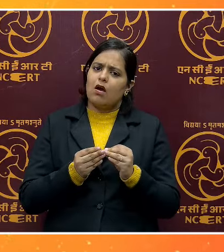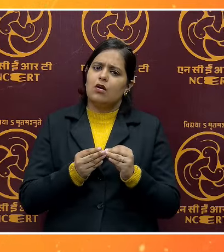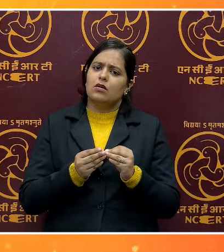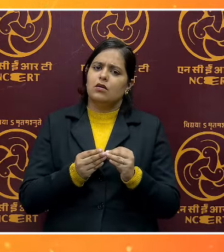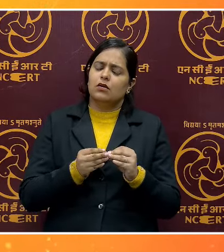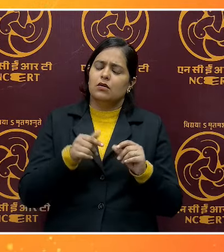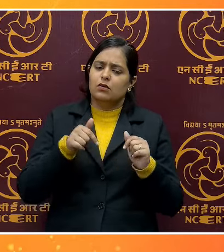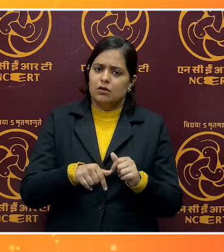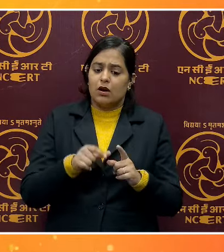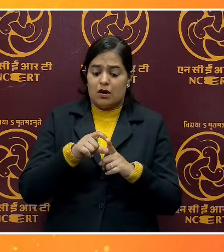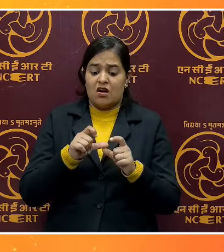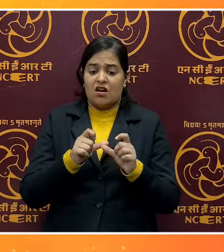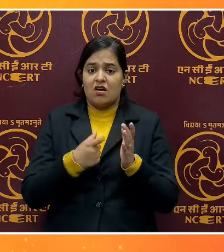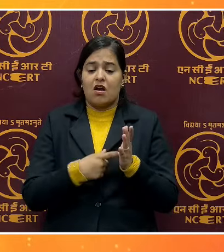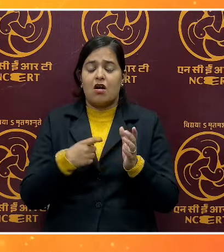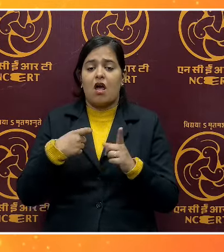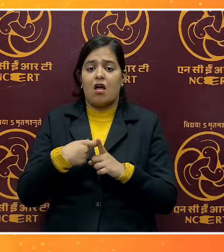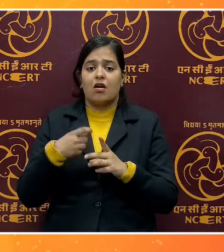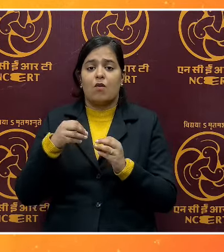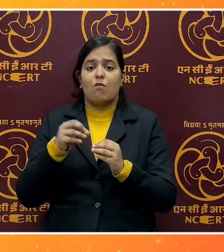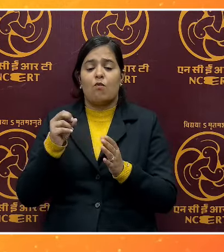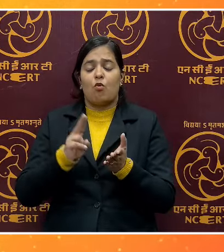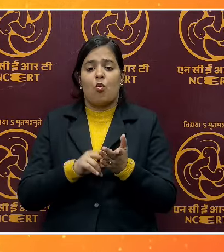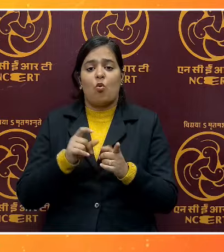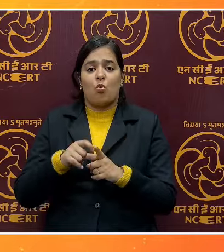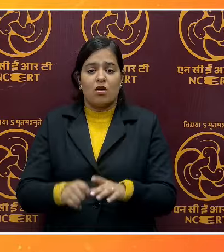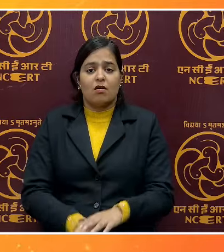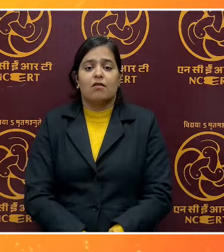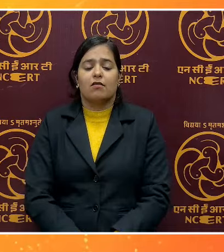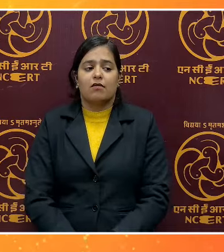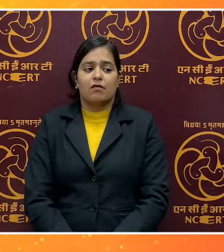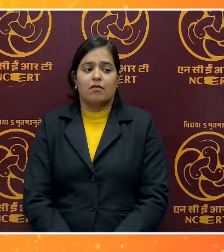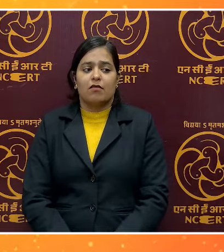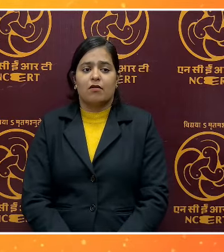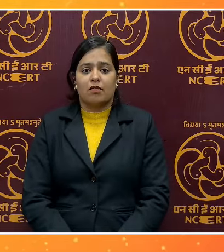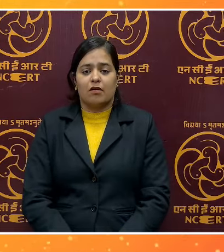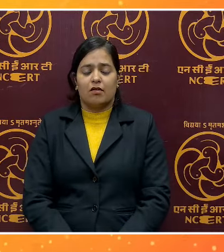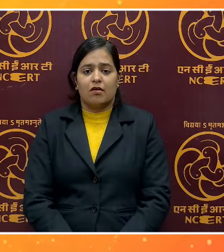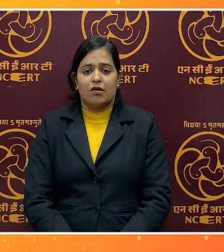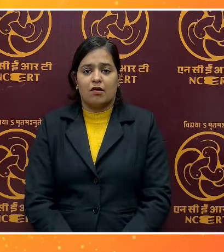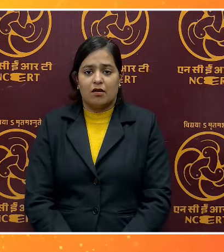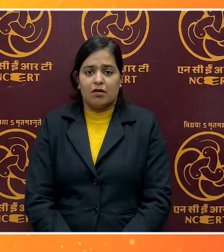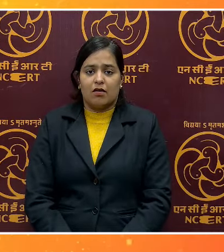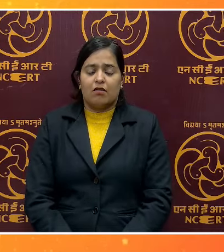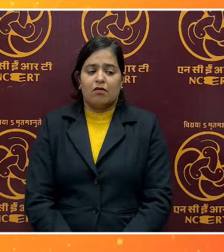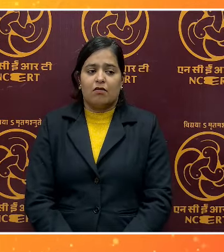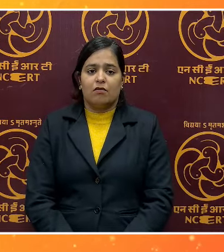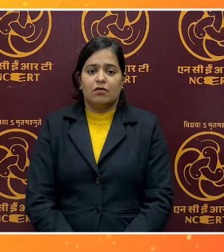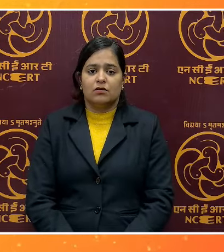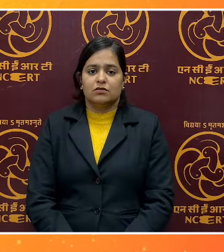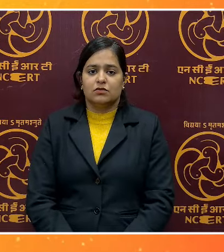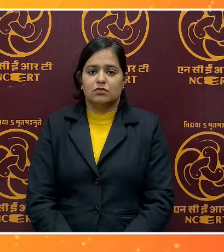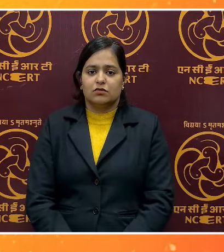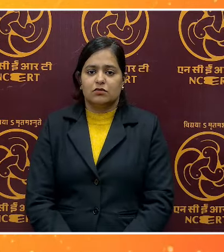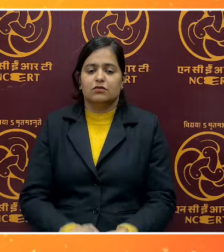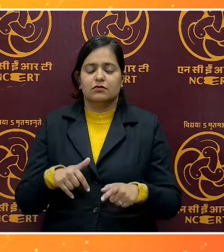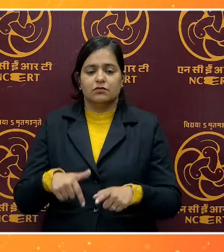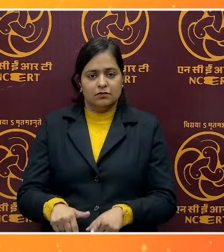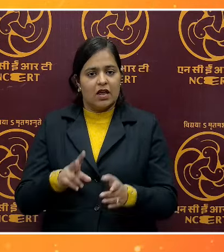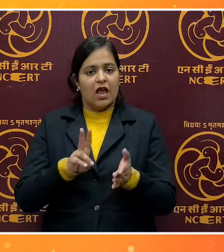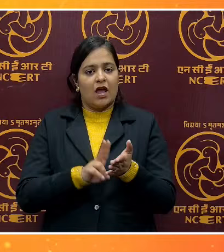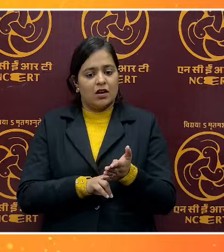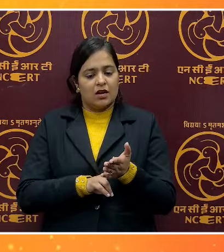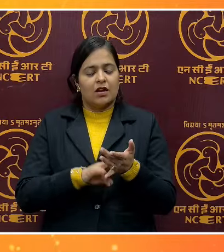bond, that is secondary valency, non-ionizable valency, that is NH3,